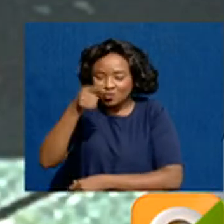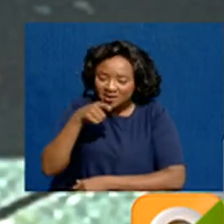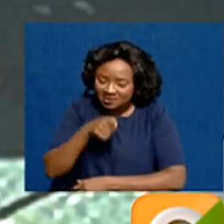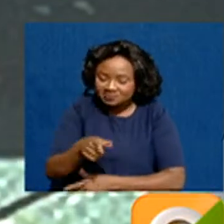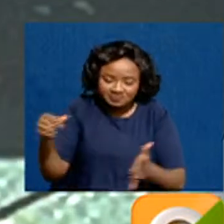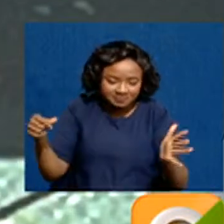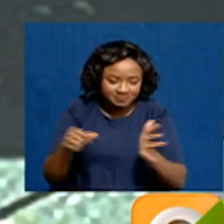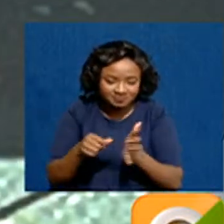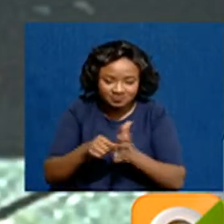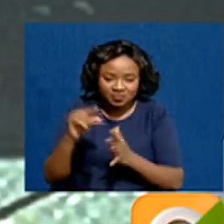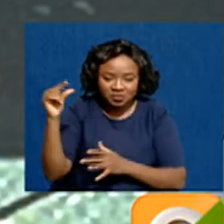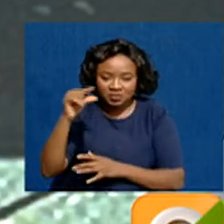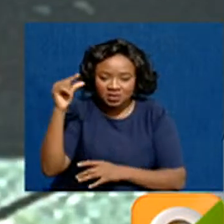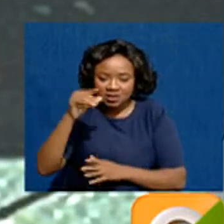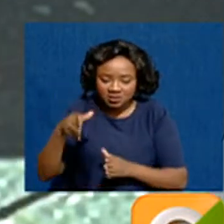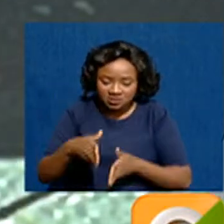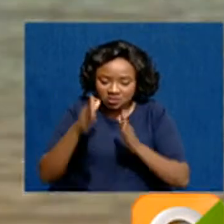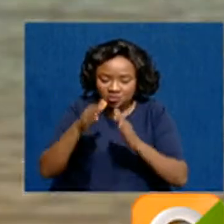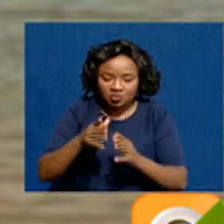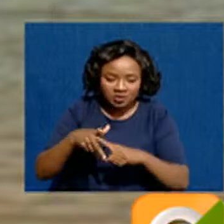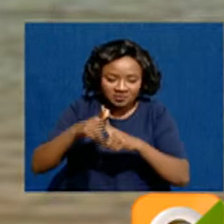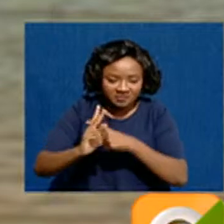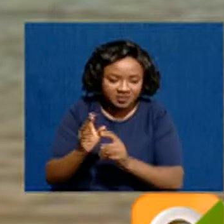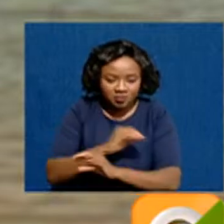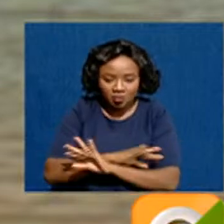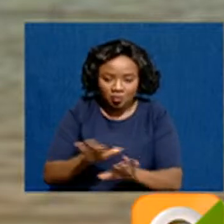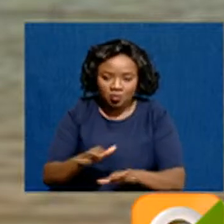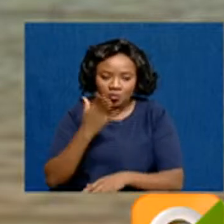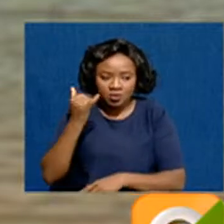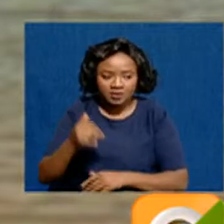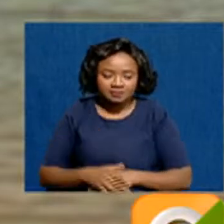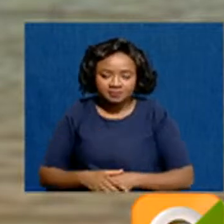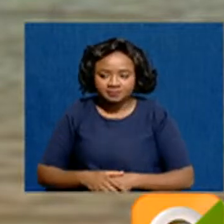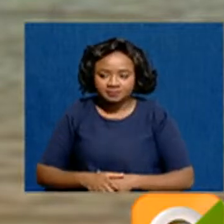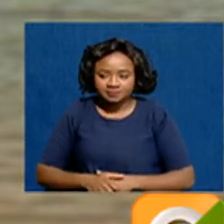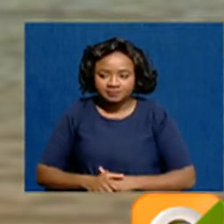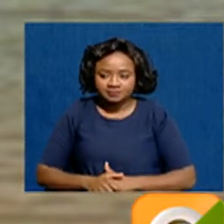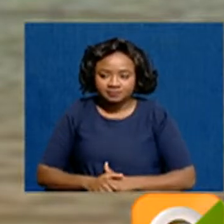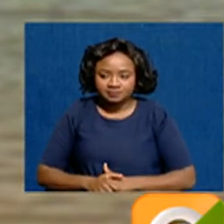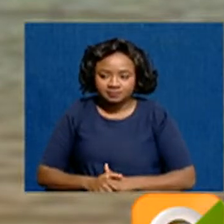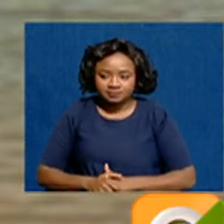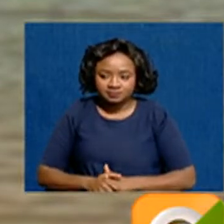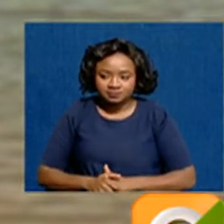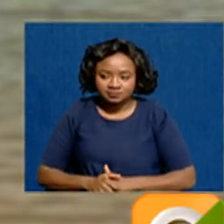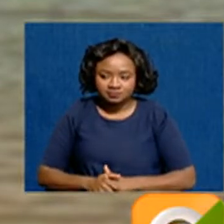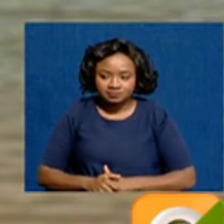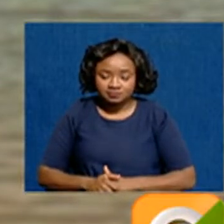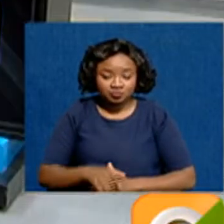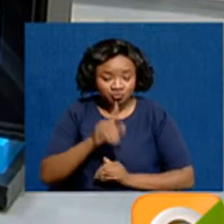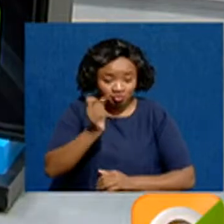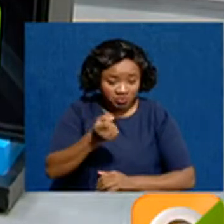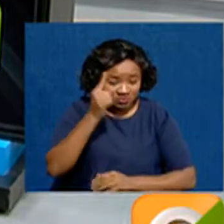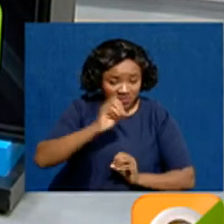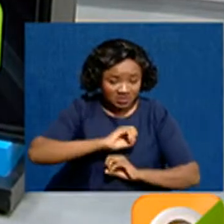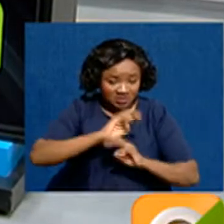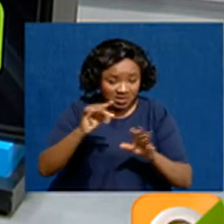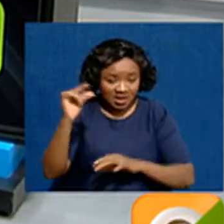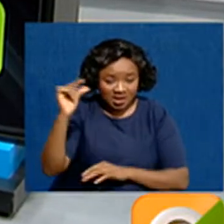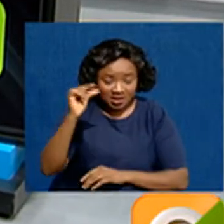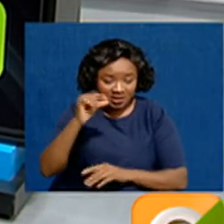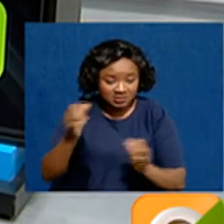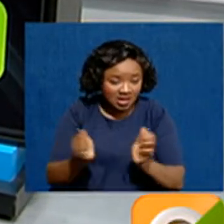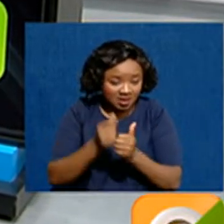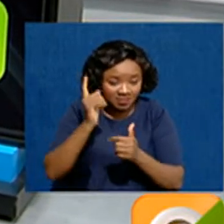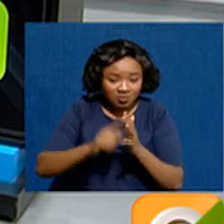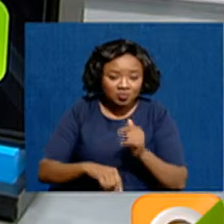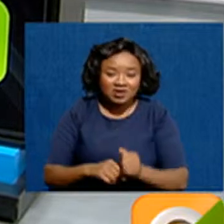fix the Garissa-Madogo road? Do you know what is closed, Yvonne? Do you understand what's happening in Garissa? Explain to the nation. No,